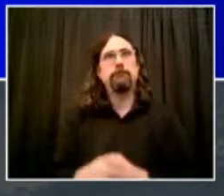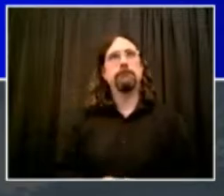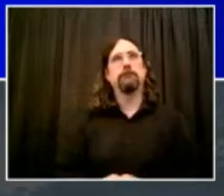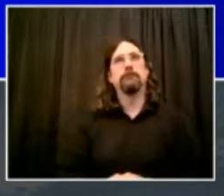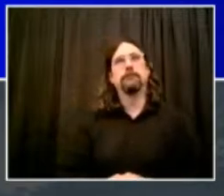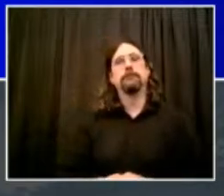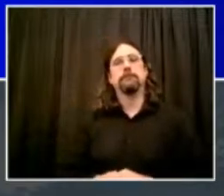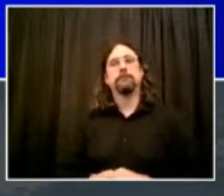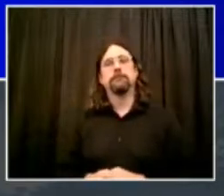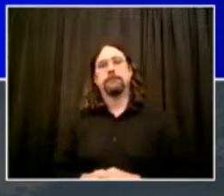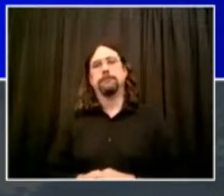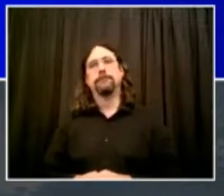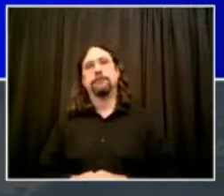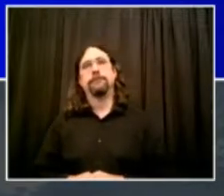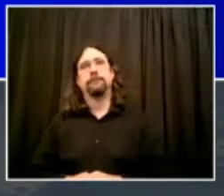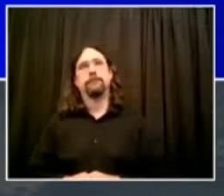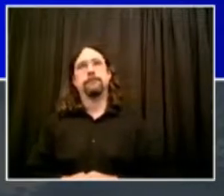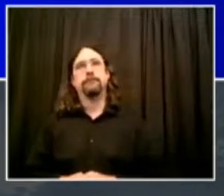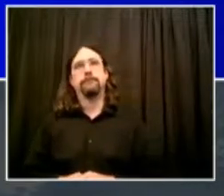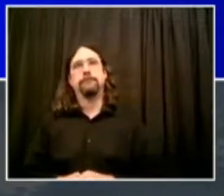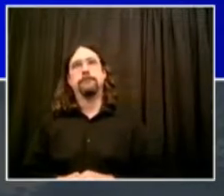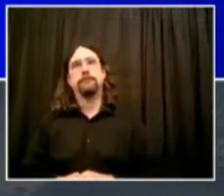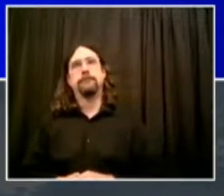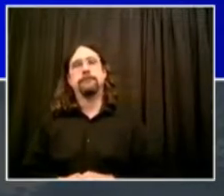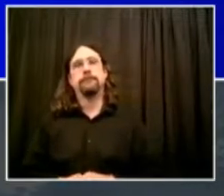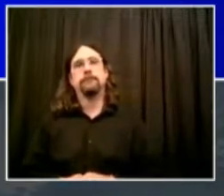situation with his drive over.